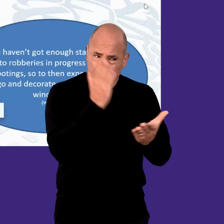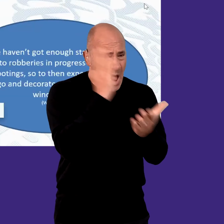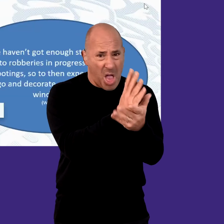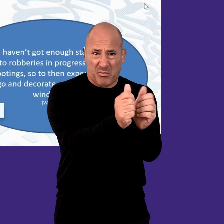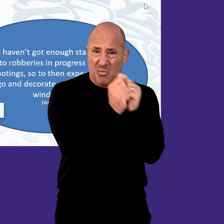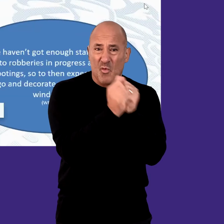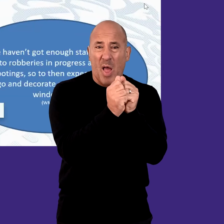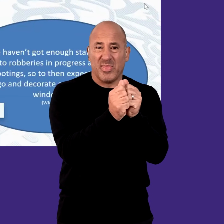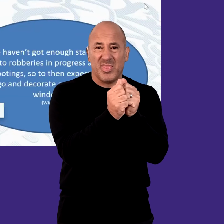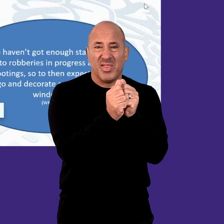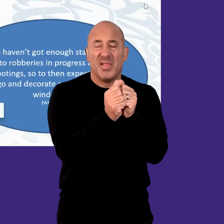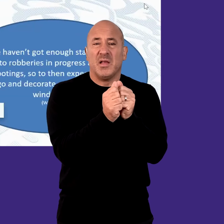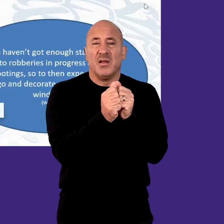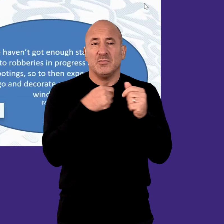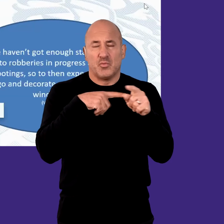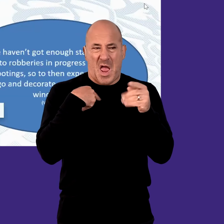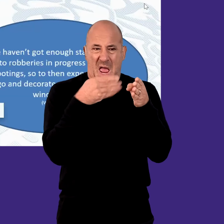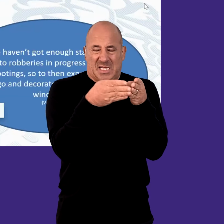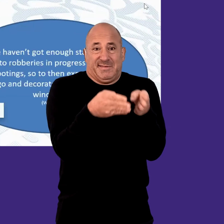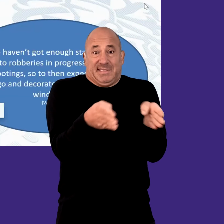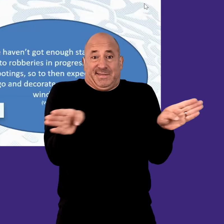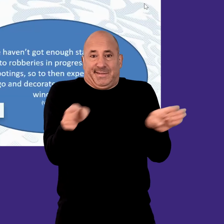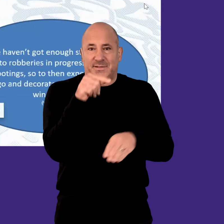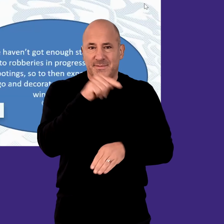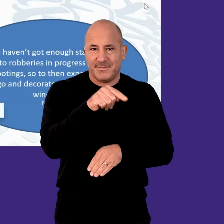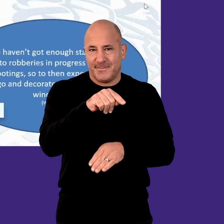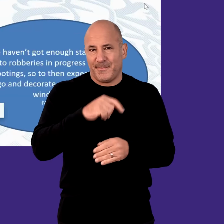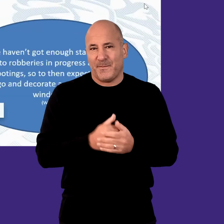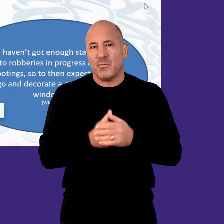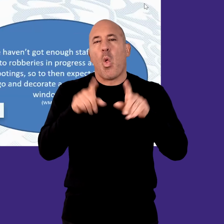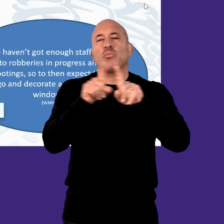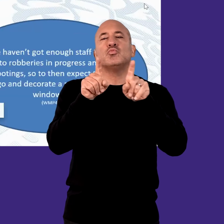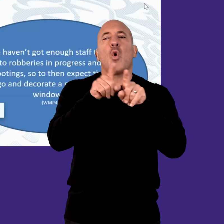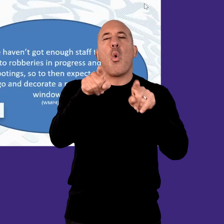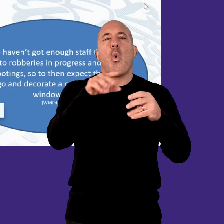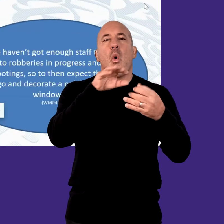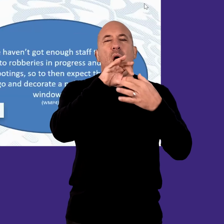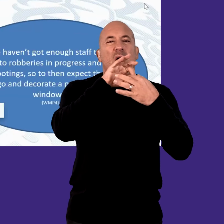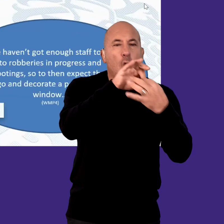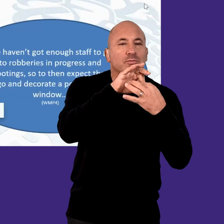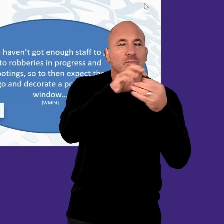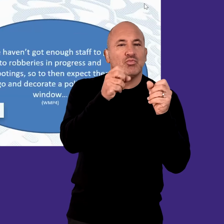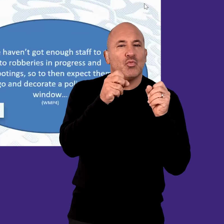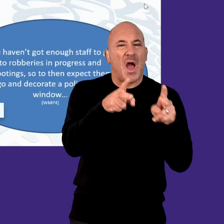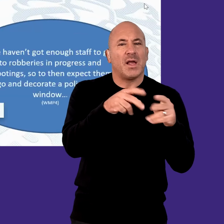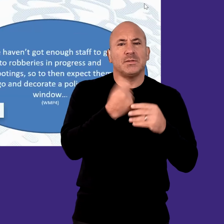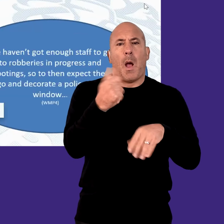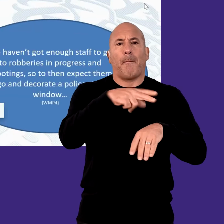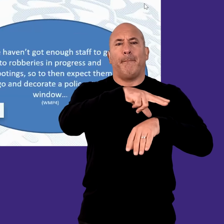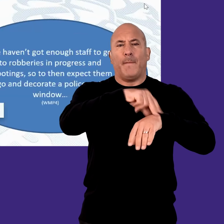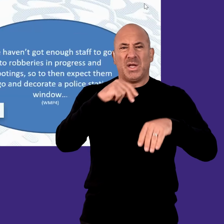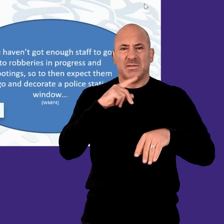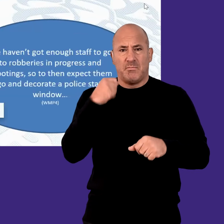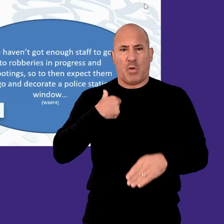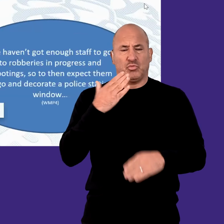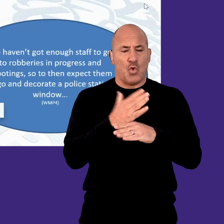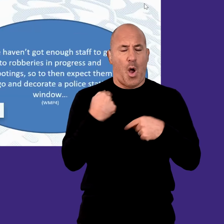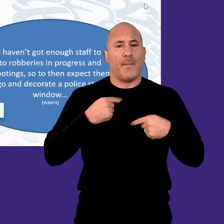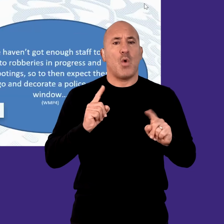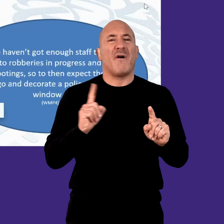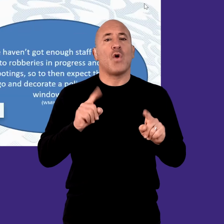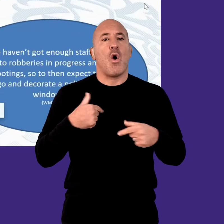to change that and to generate that buy-in. And we did to quite a broad extent. But also it's the whole kind